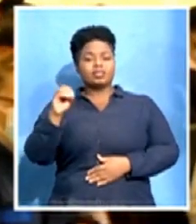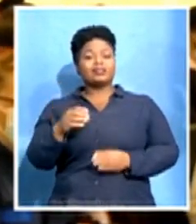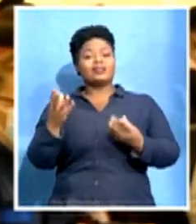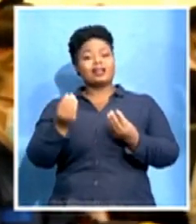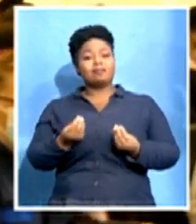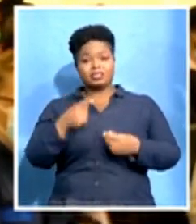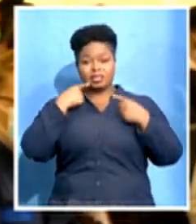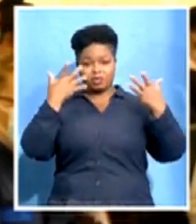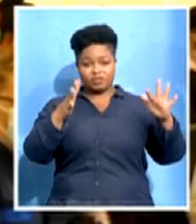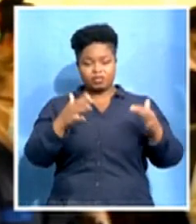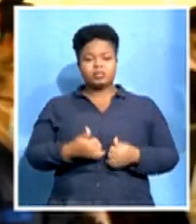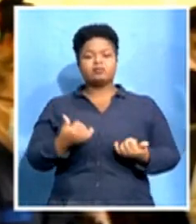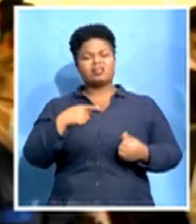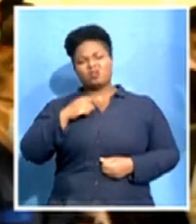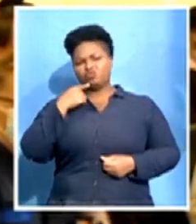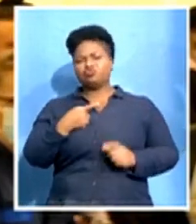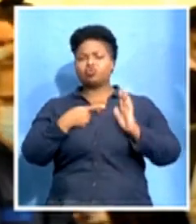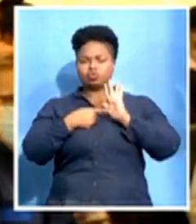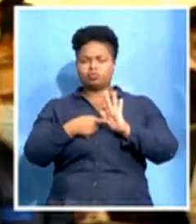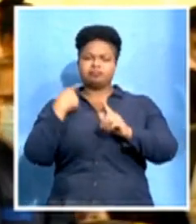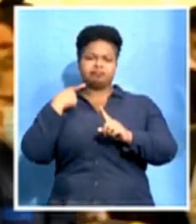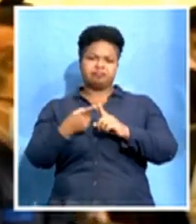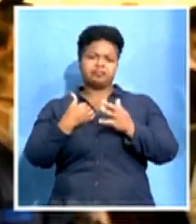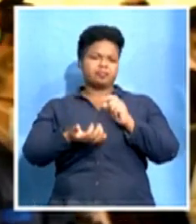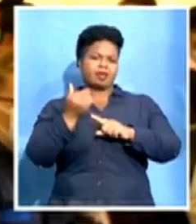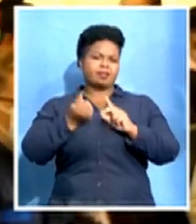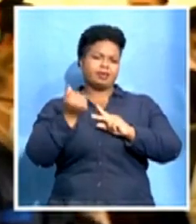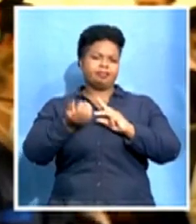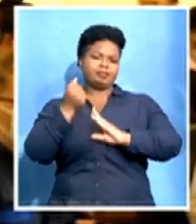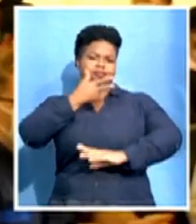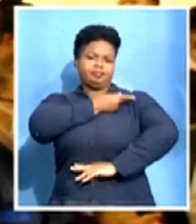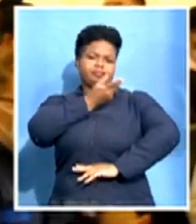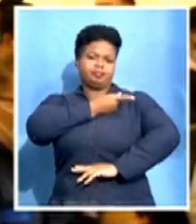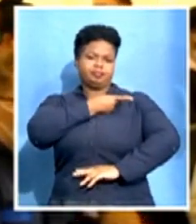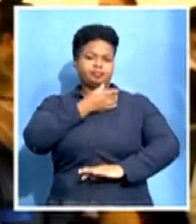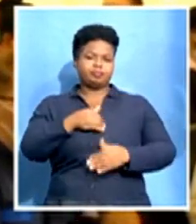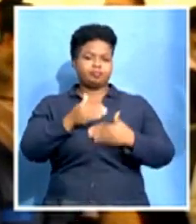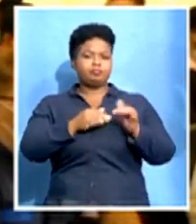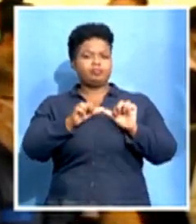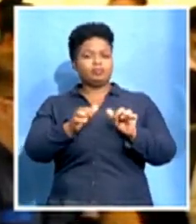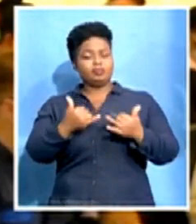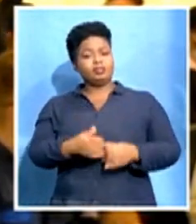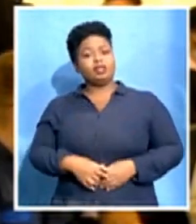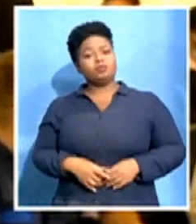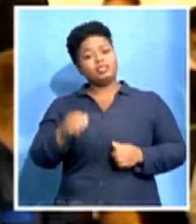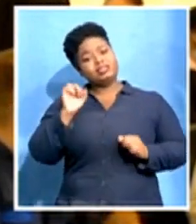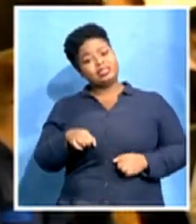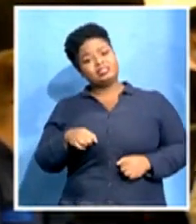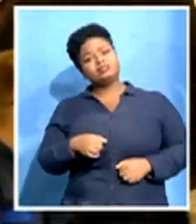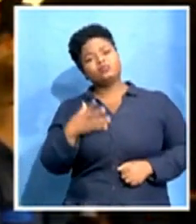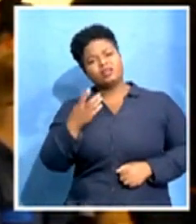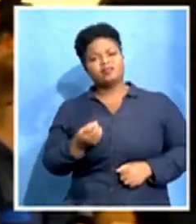they've come in terms of the vaccination program. There had been quite a bit of distress, Desiree, you'd